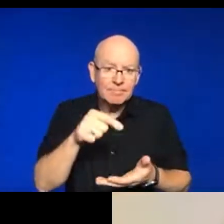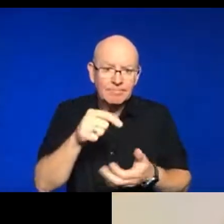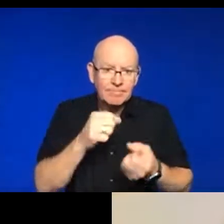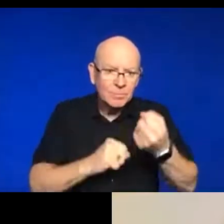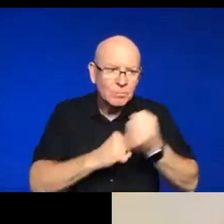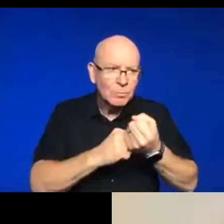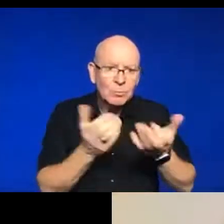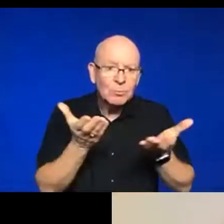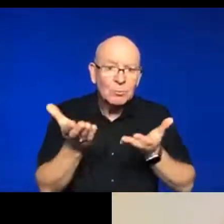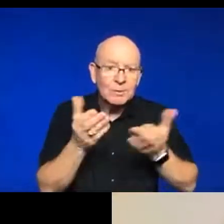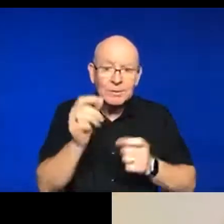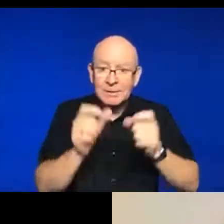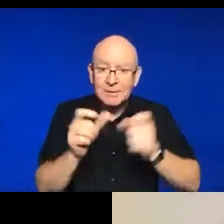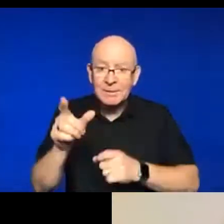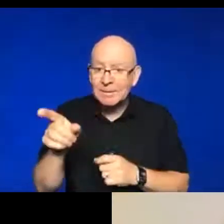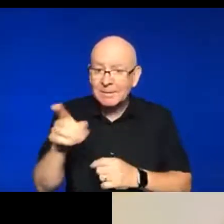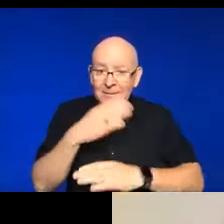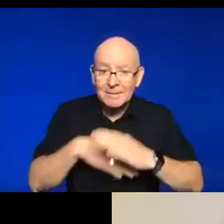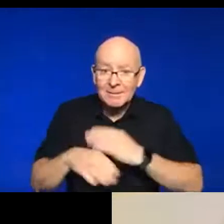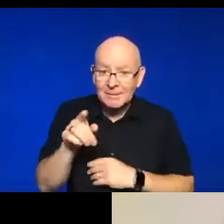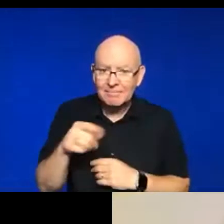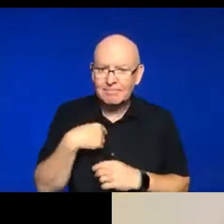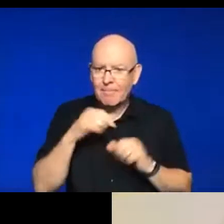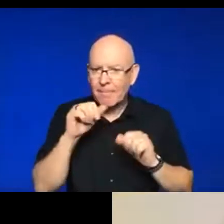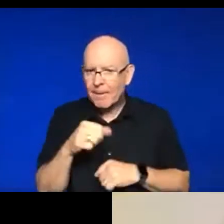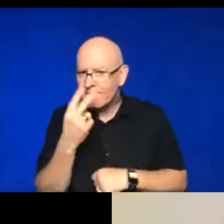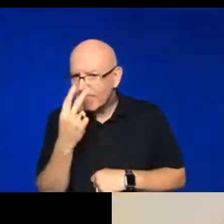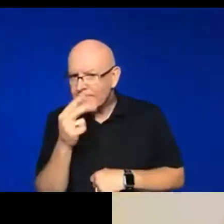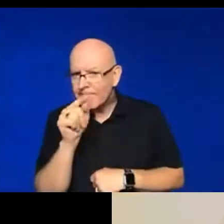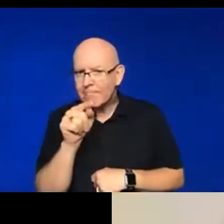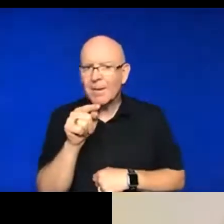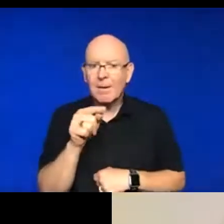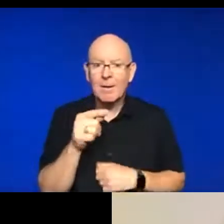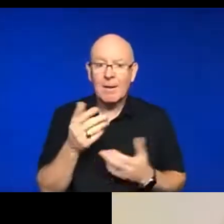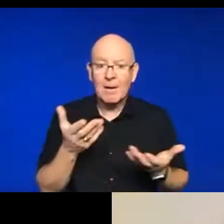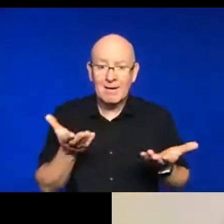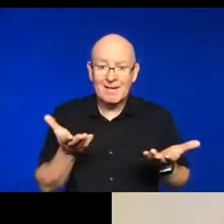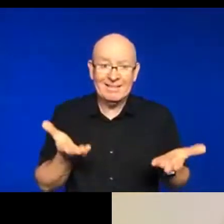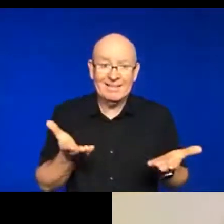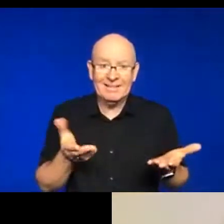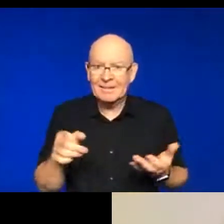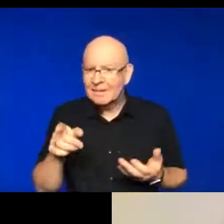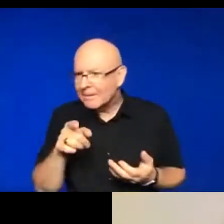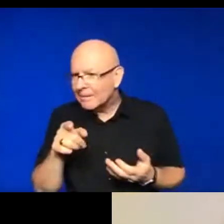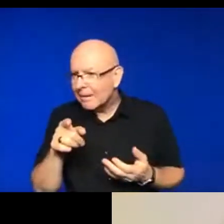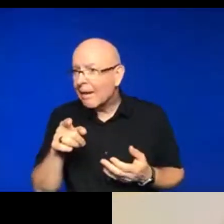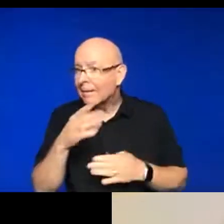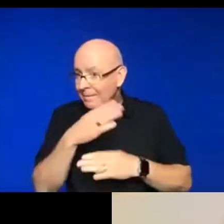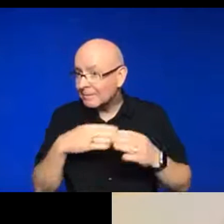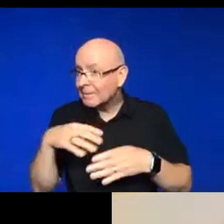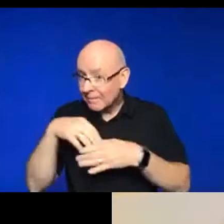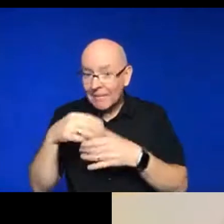accessing to social protection services and other support services will definitely increase. Thank you for your